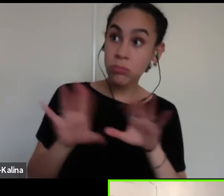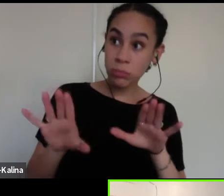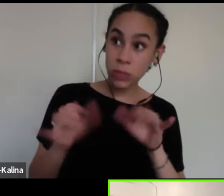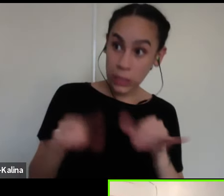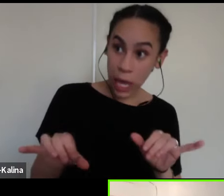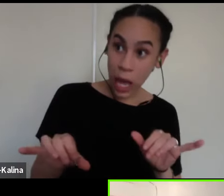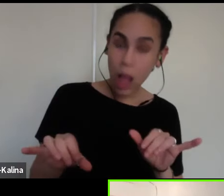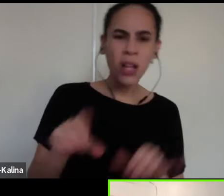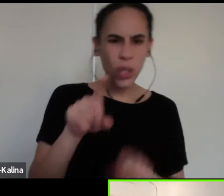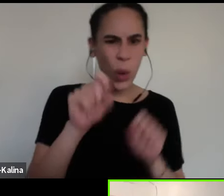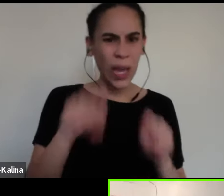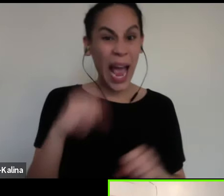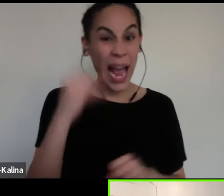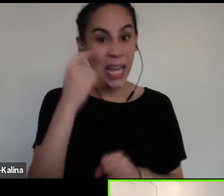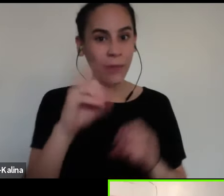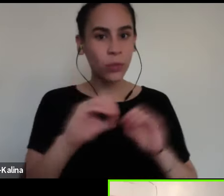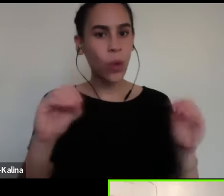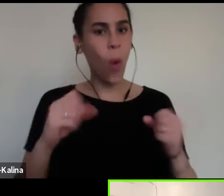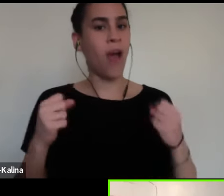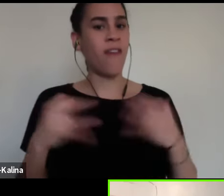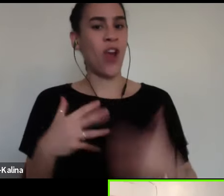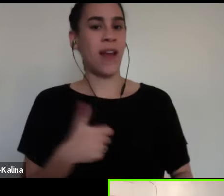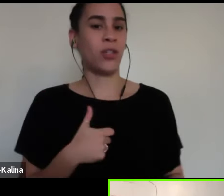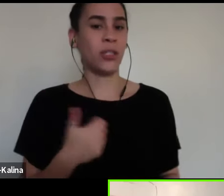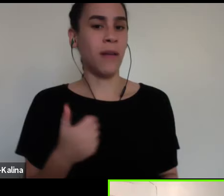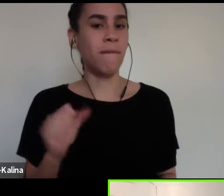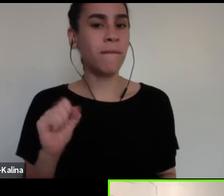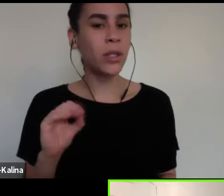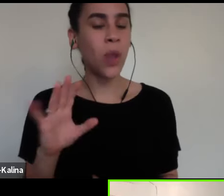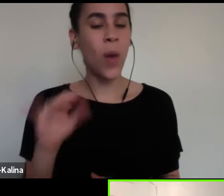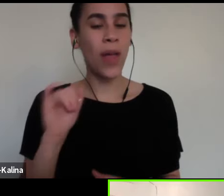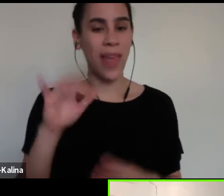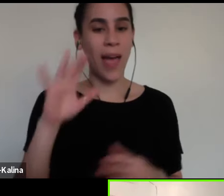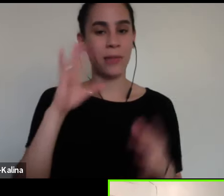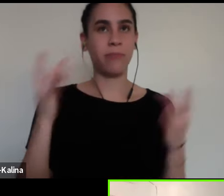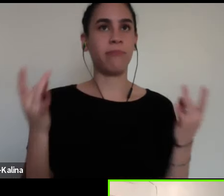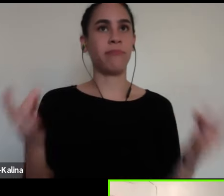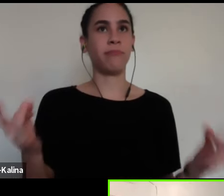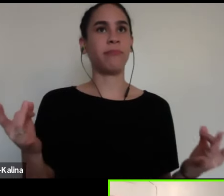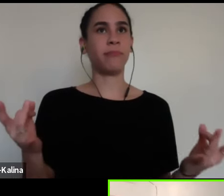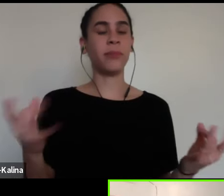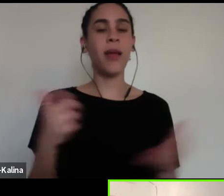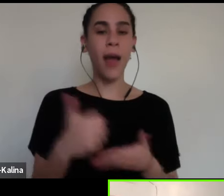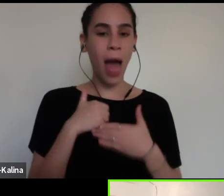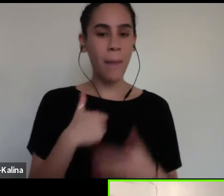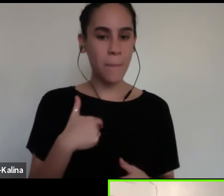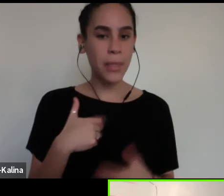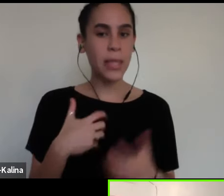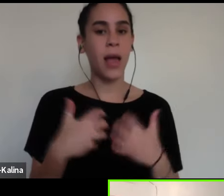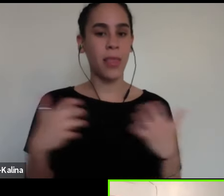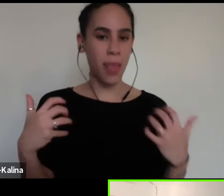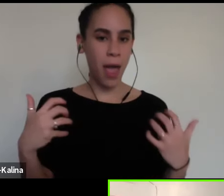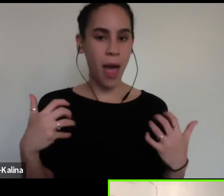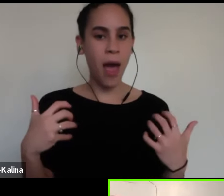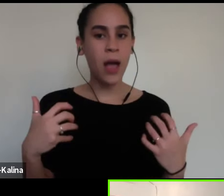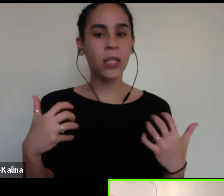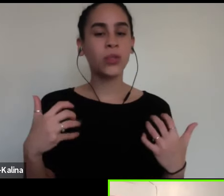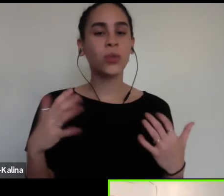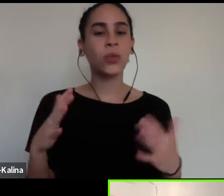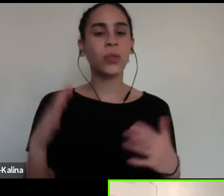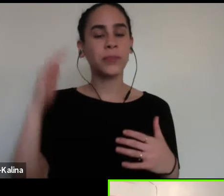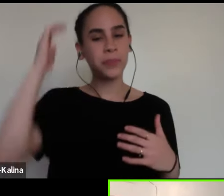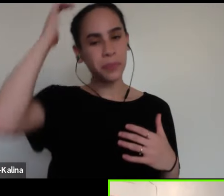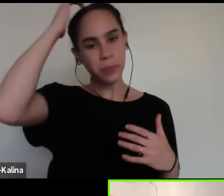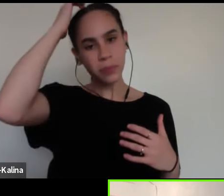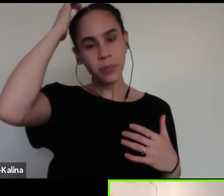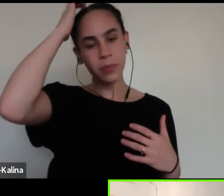not afraid of yourself, you know? And anyway, so that meditation really has helped me a lot, just slow my roll and be